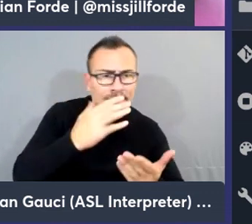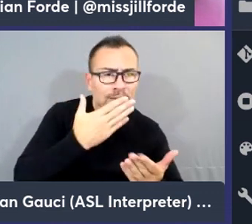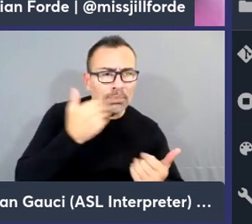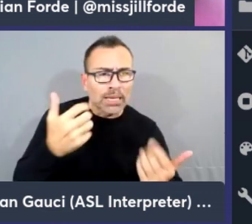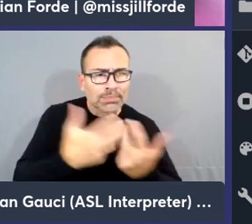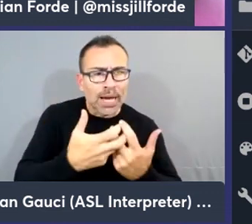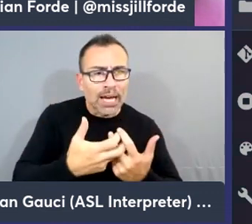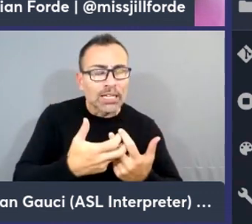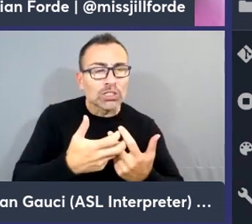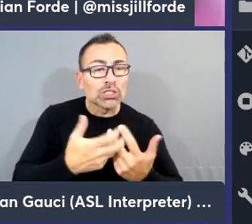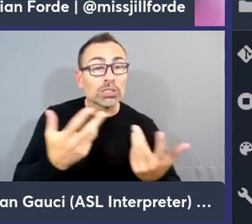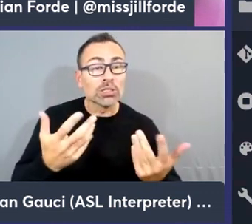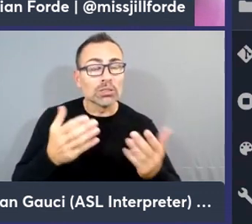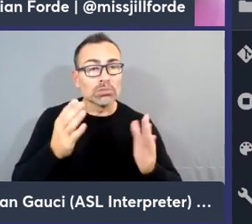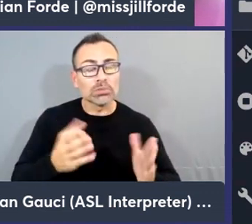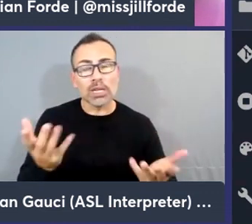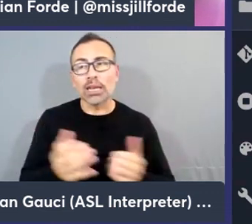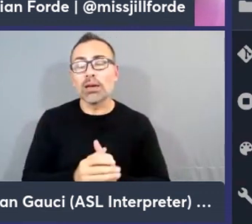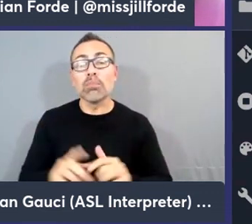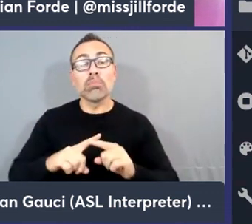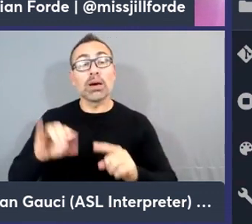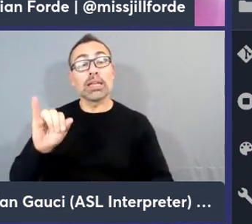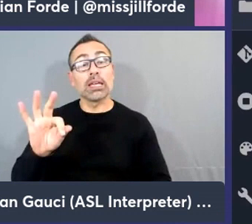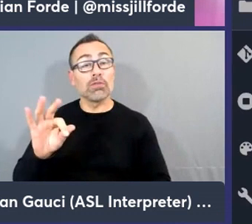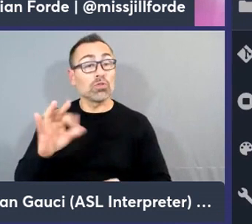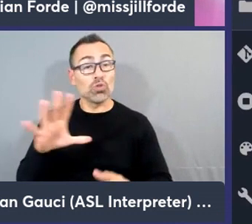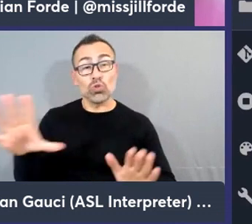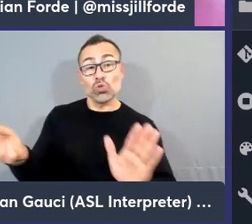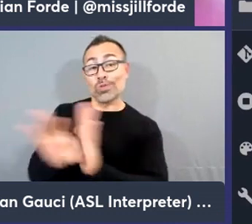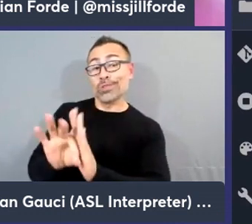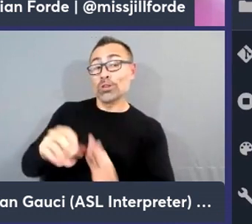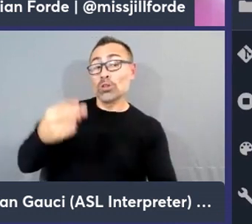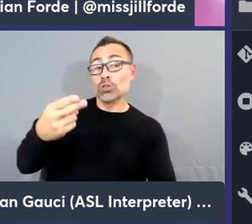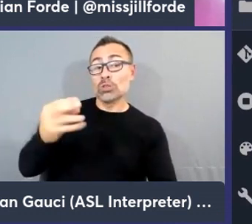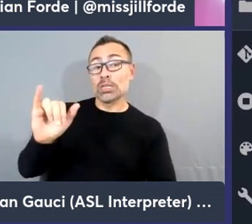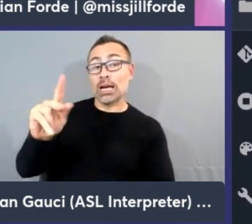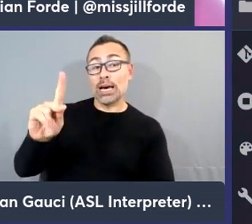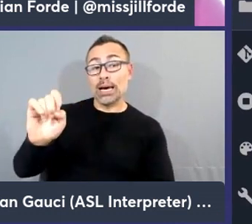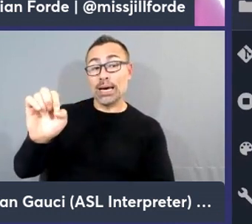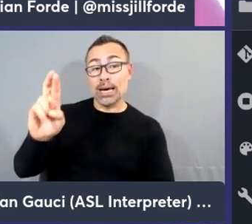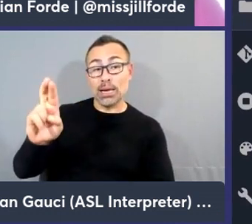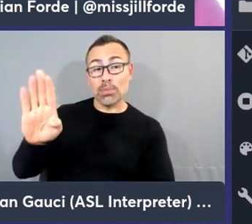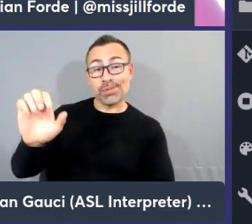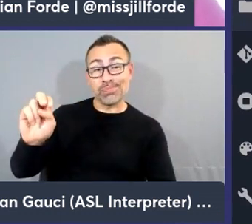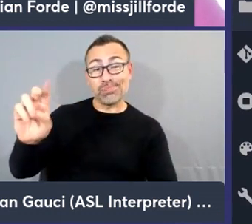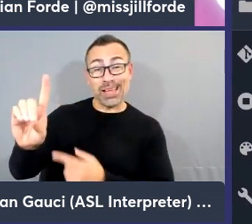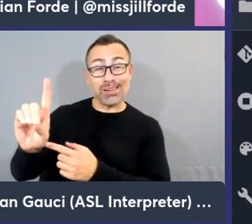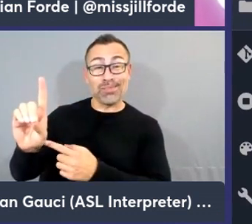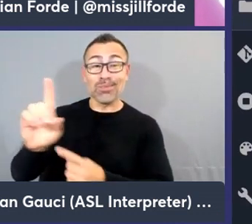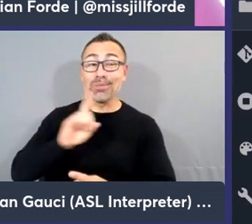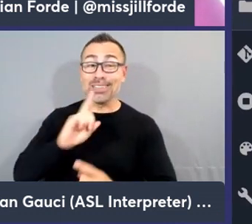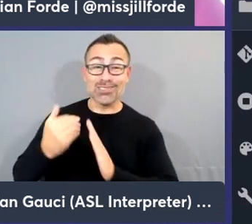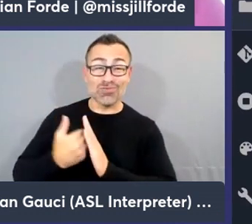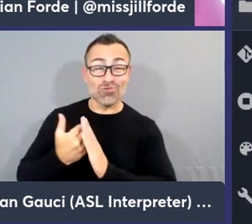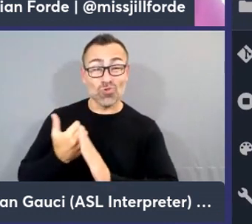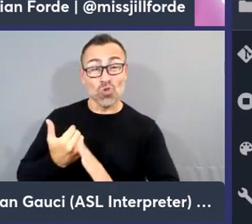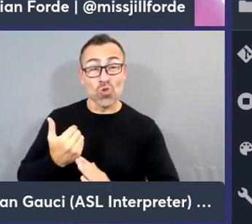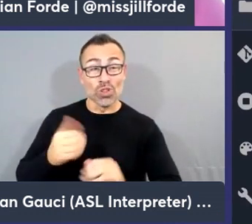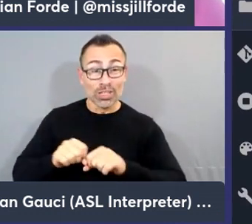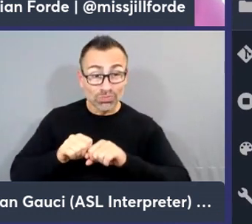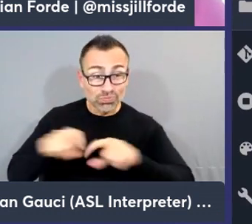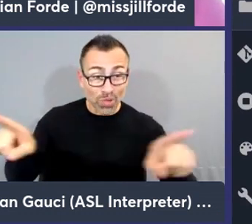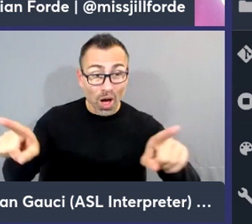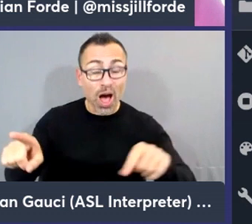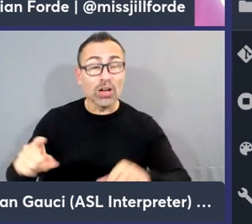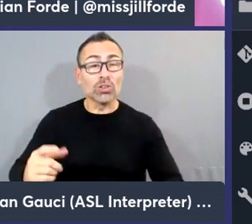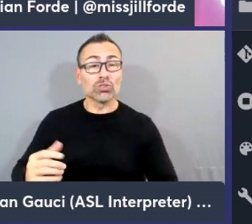to pick Hyperband, for example, which is the state of the art that we recently launched, you may want to have some